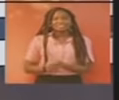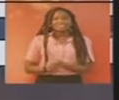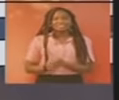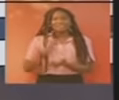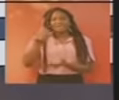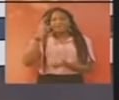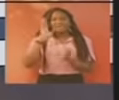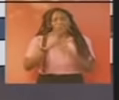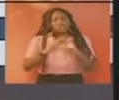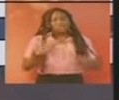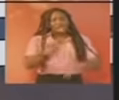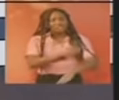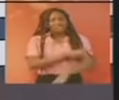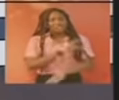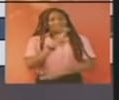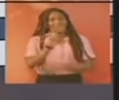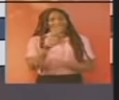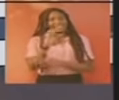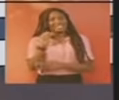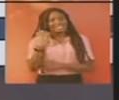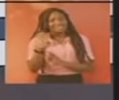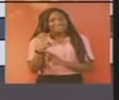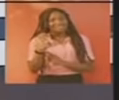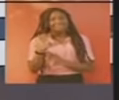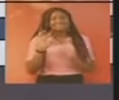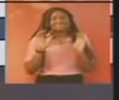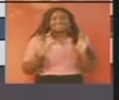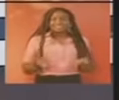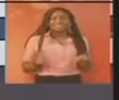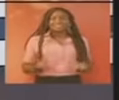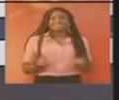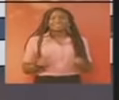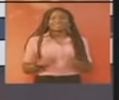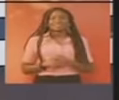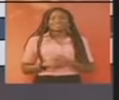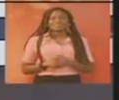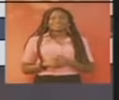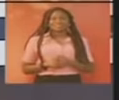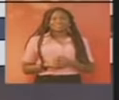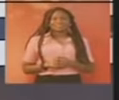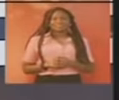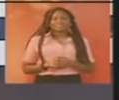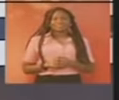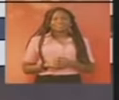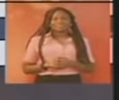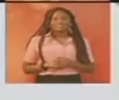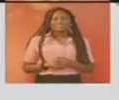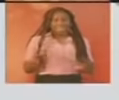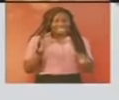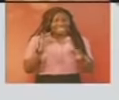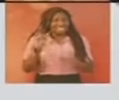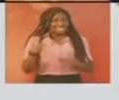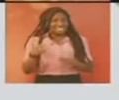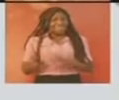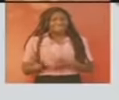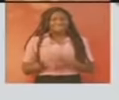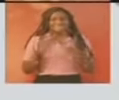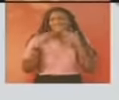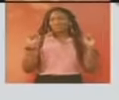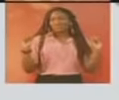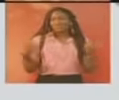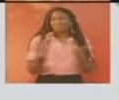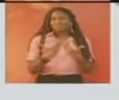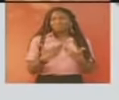child's vaccination status can be updated if necessary. Thanks to everyone. We